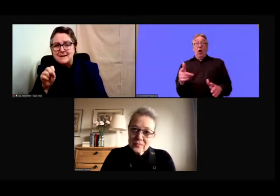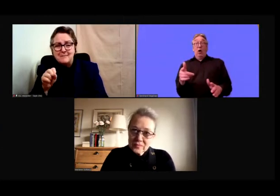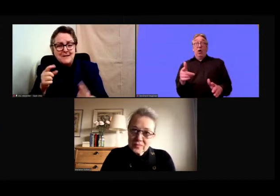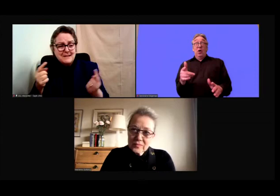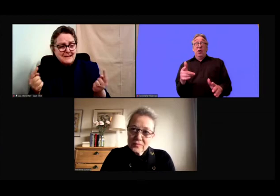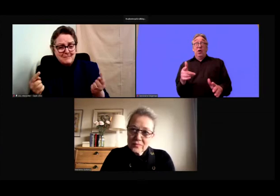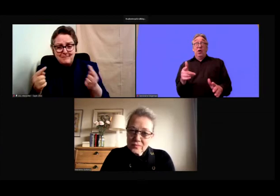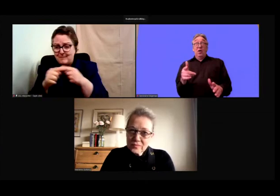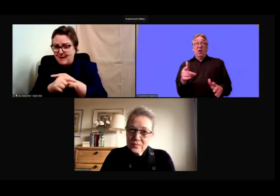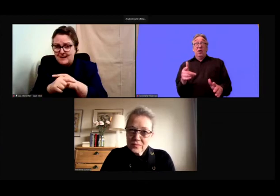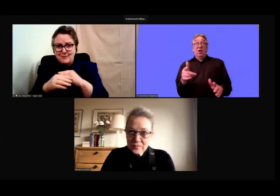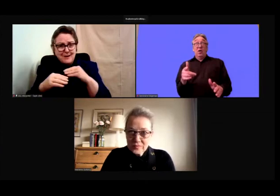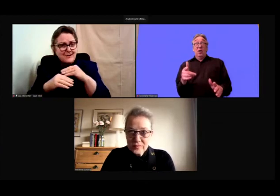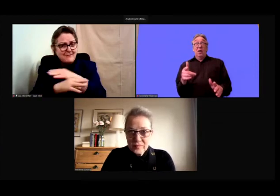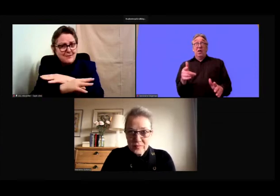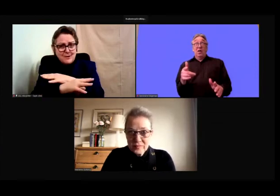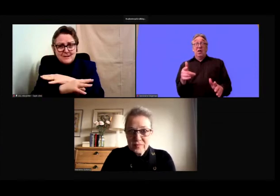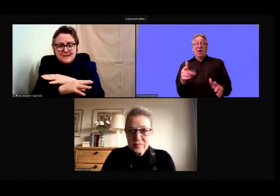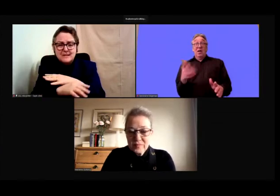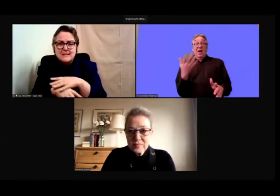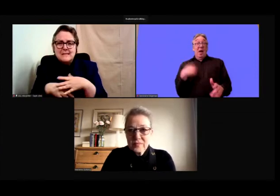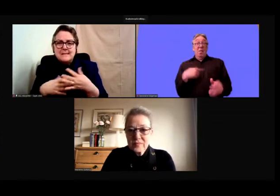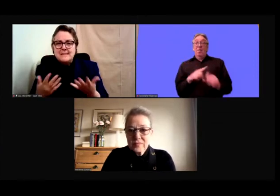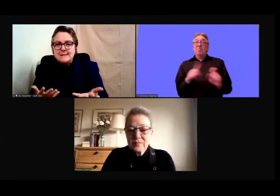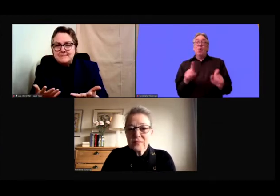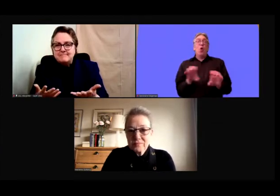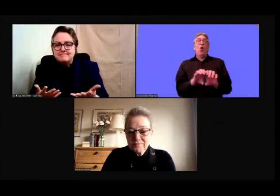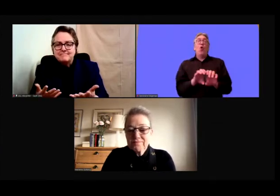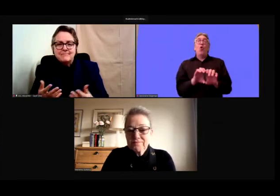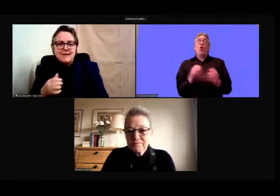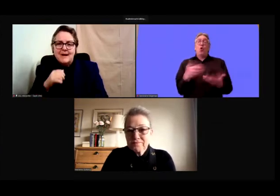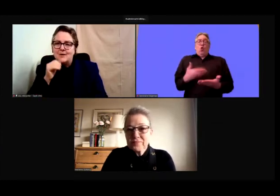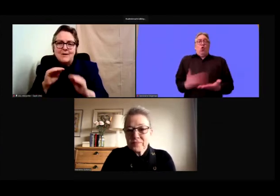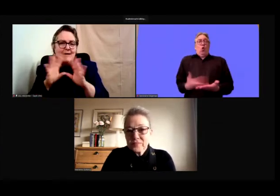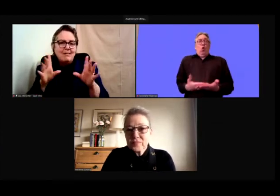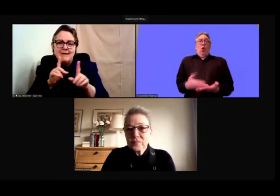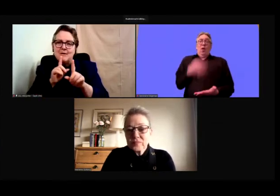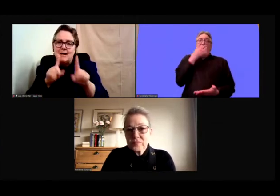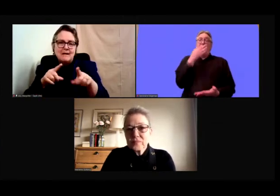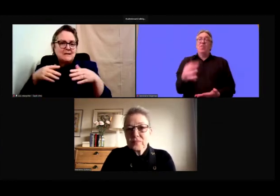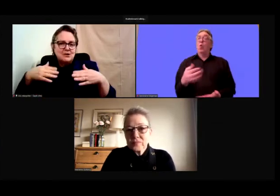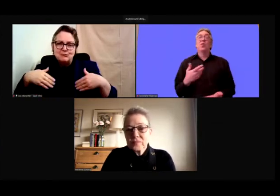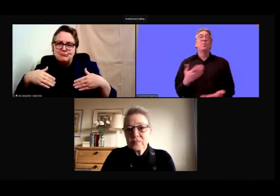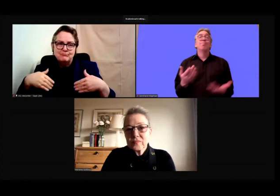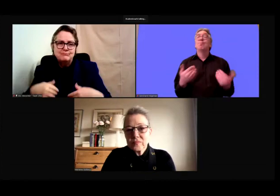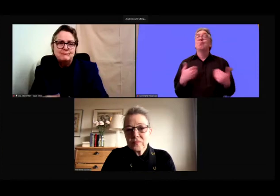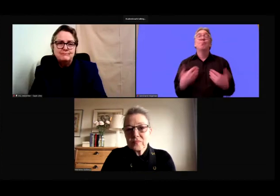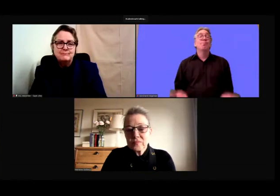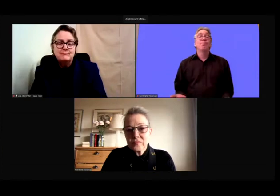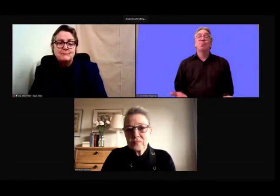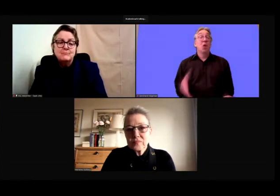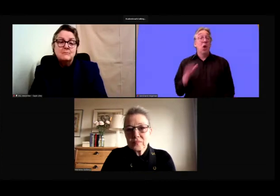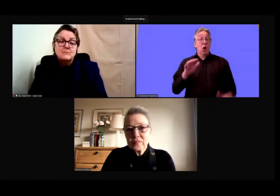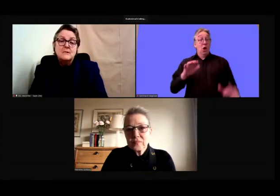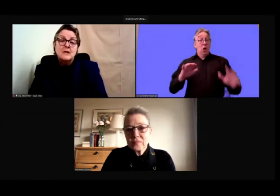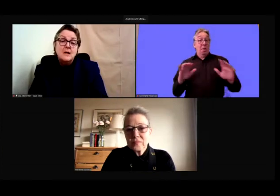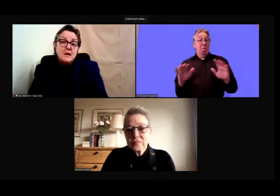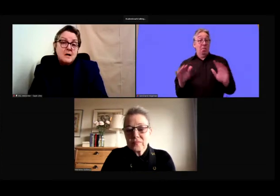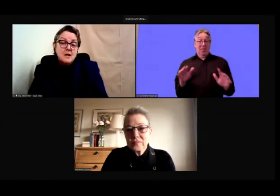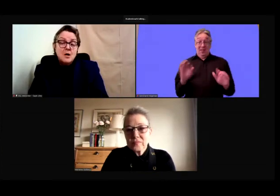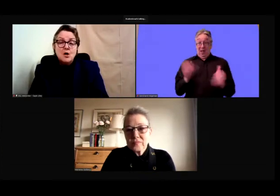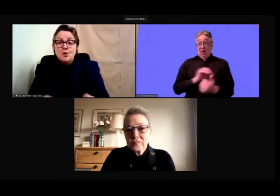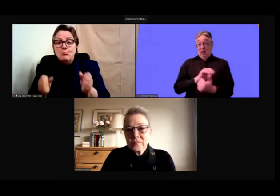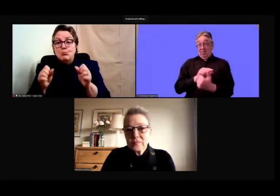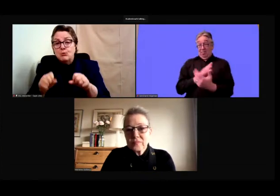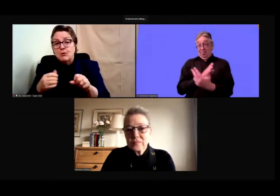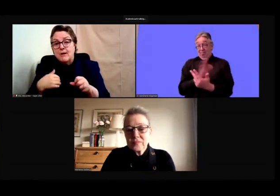I don't have a concrete answer about this. there can be probably many factors